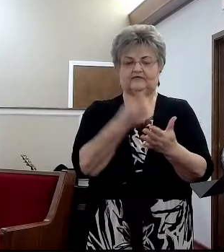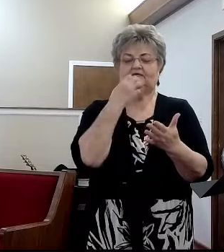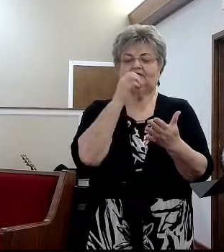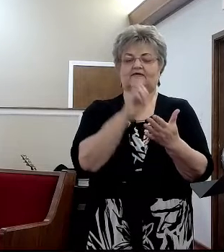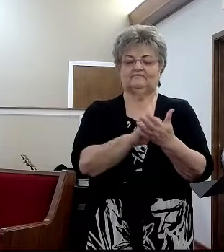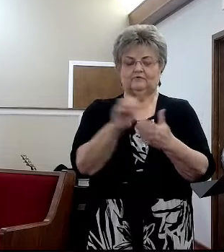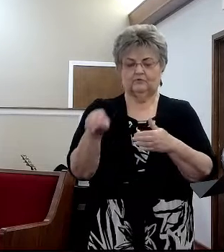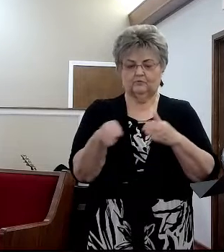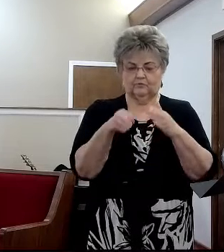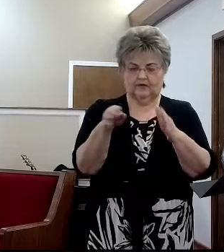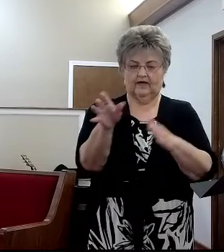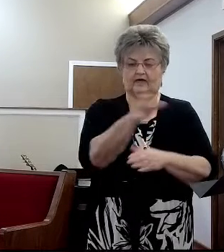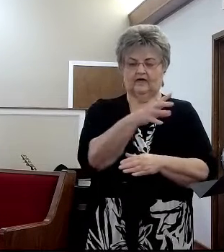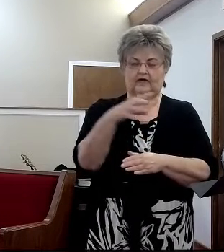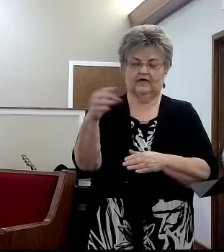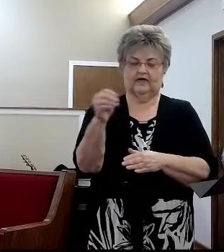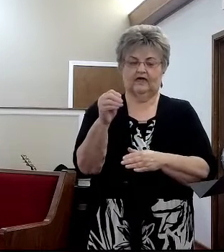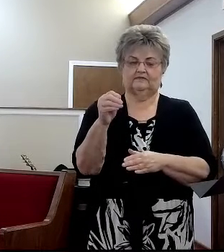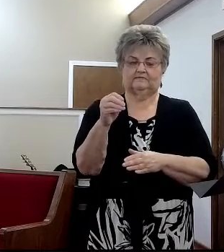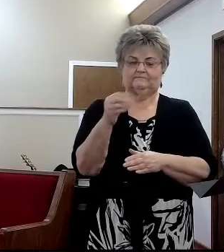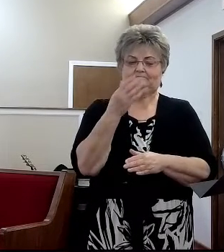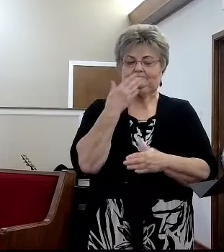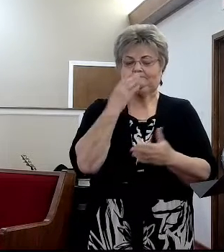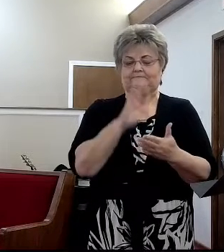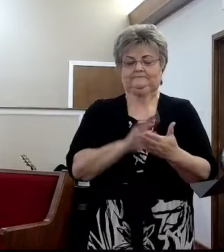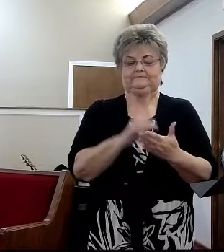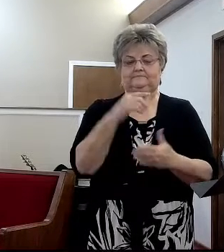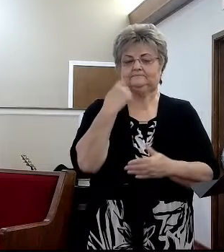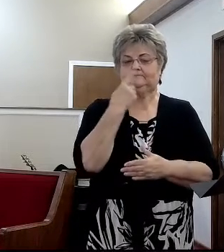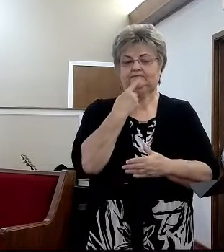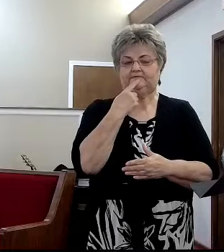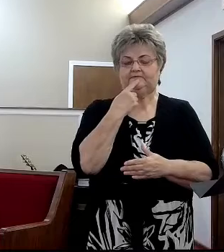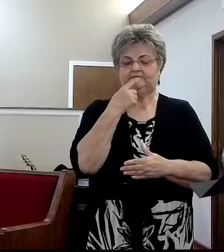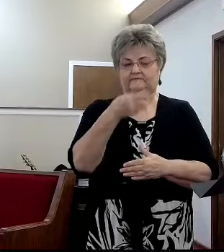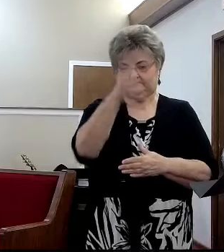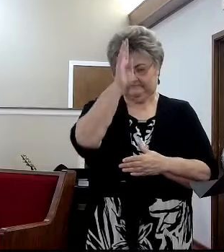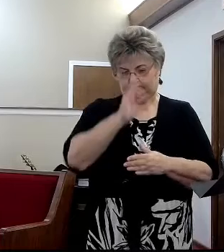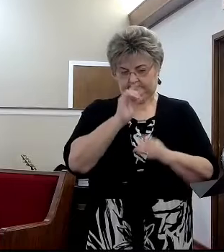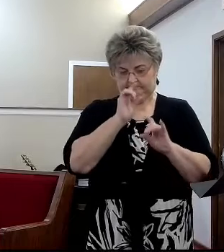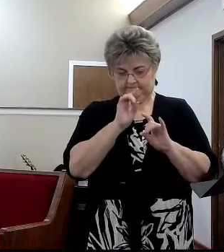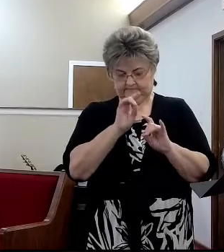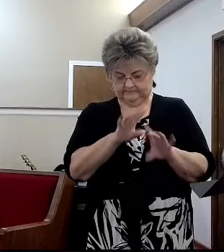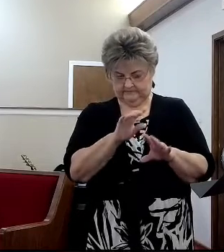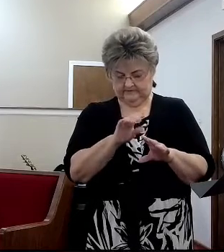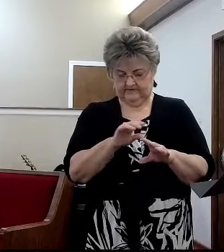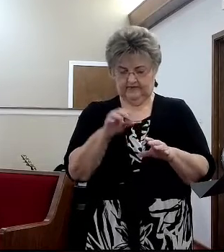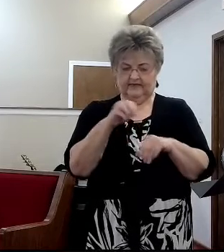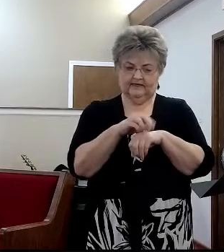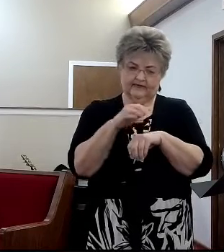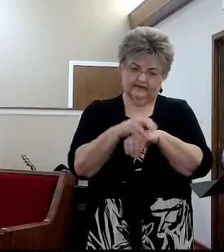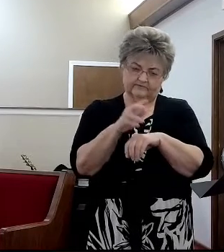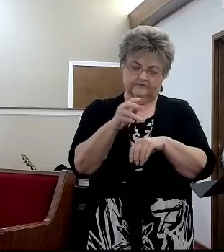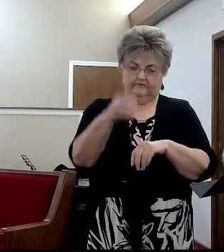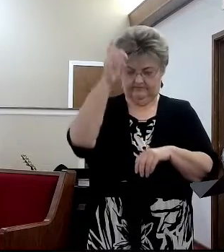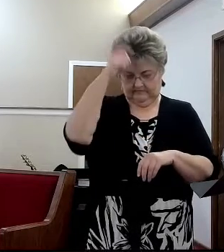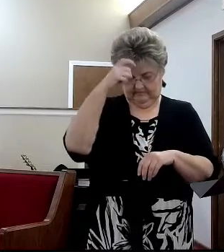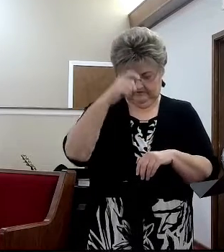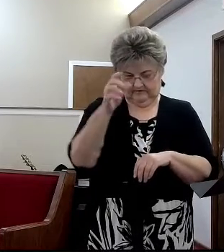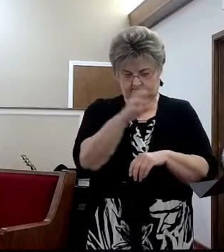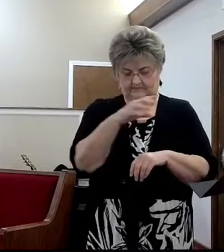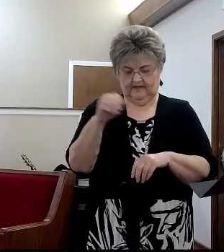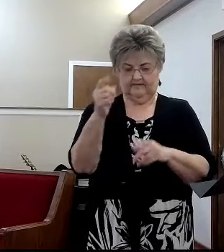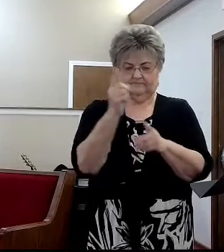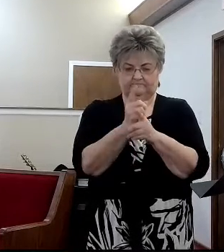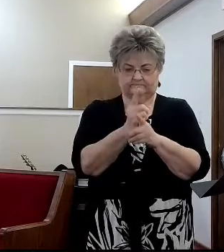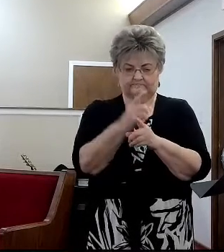way and the froward mouth do I hate. Counsel is mine, and sound wisdom. I am